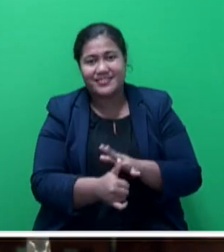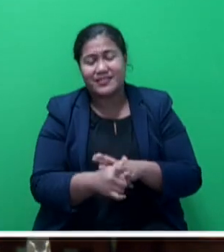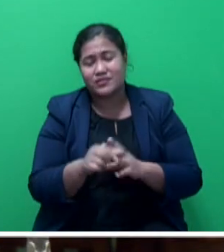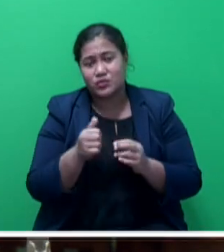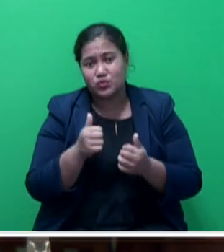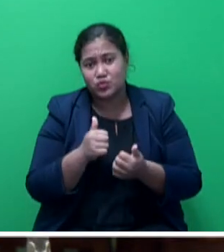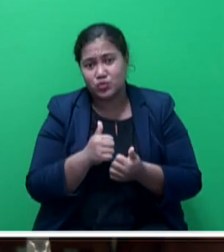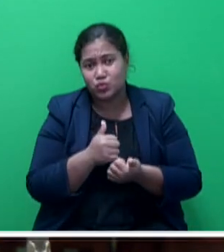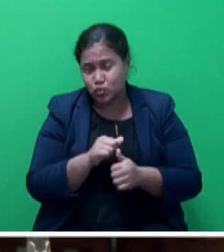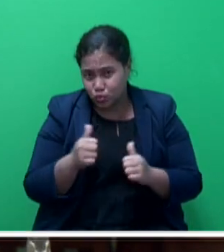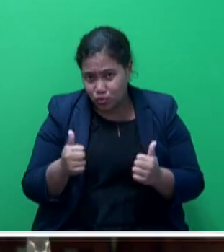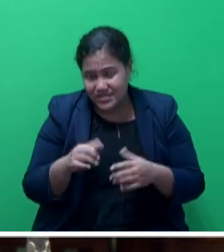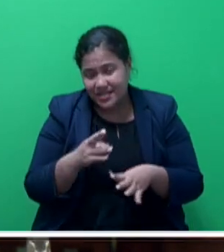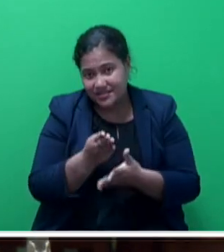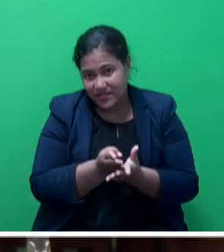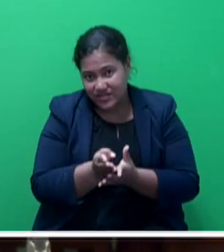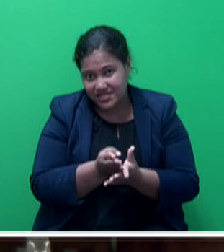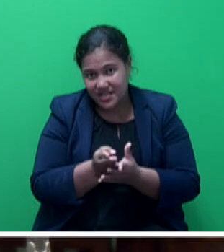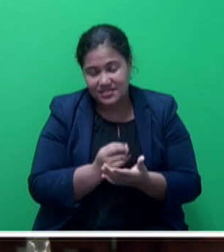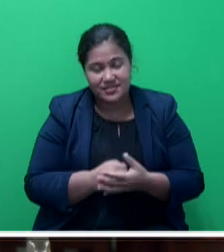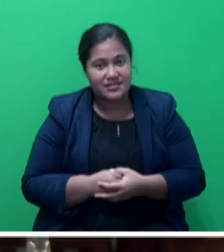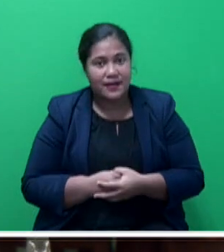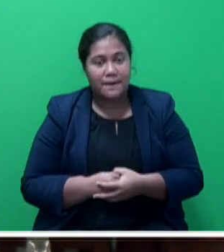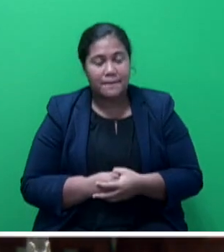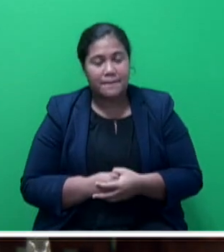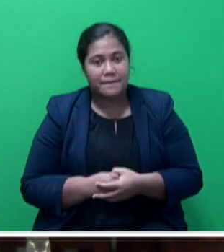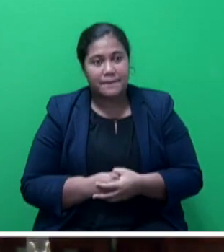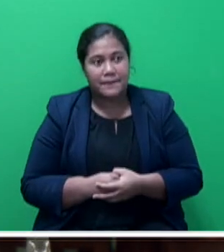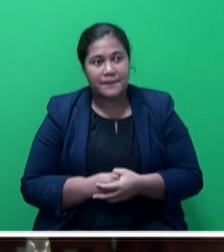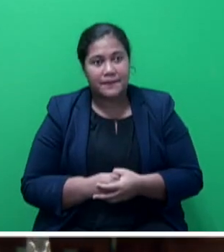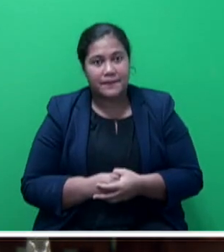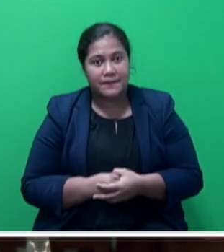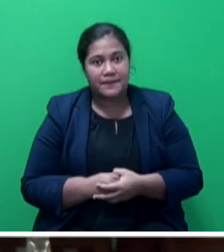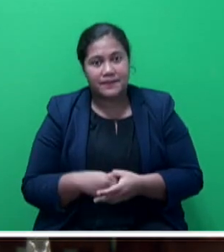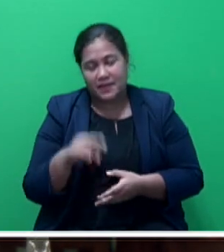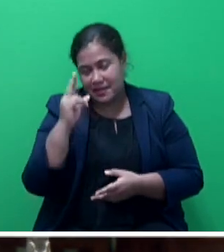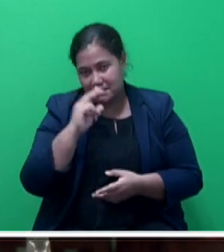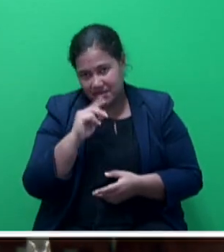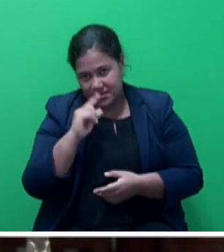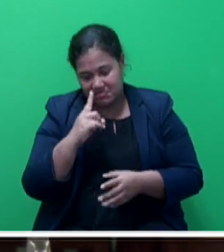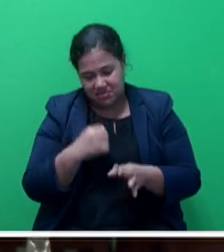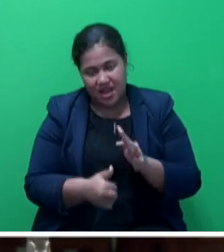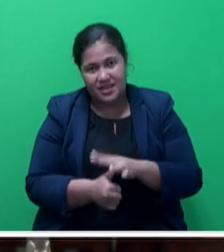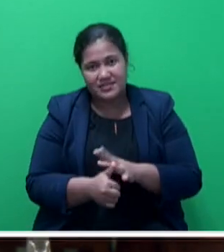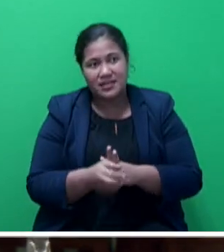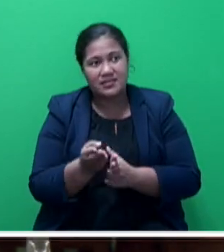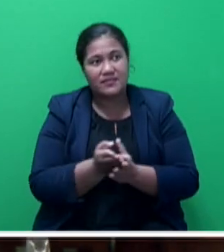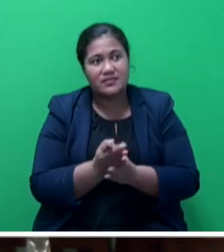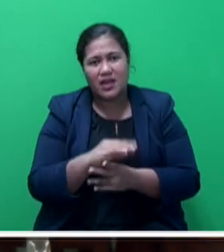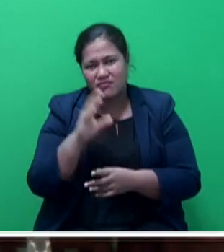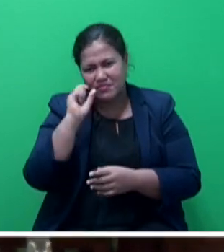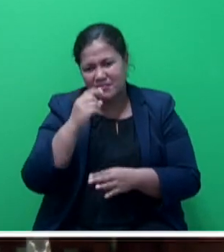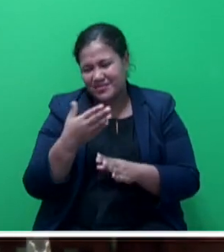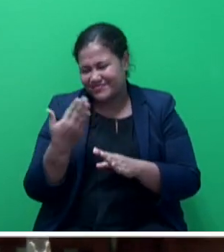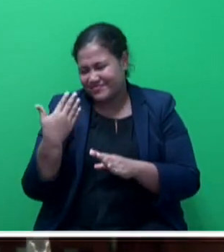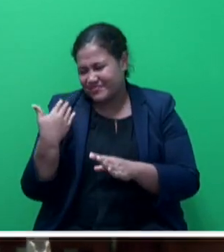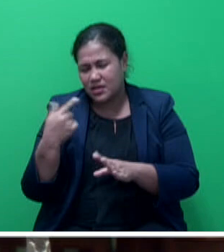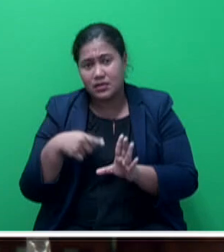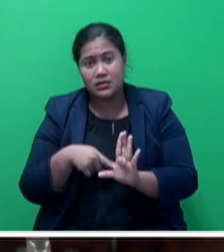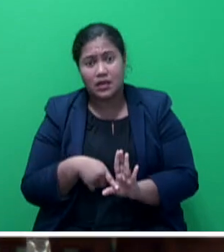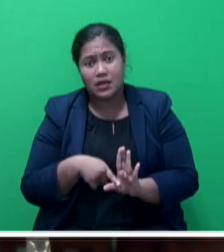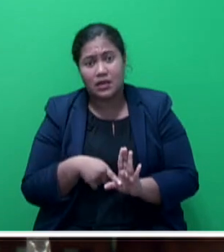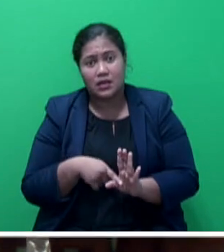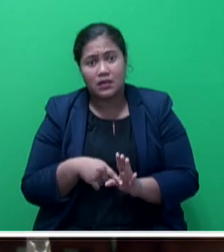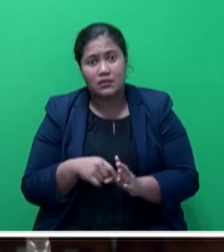services to some extent, depending what it is, the ability to access those services. I remember just a few years ago, we